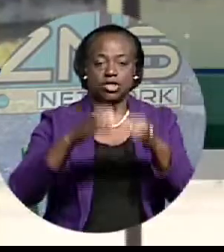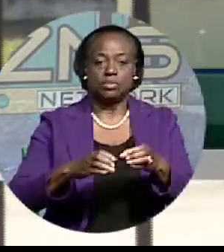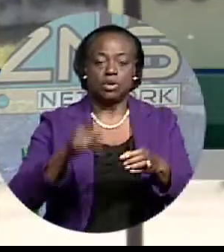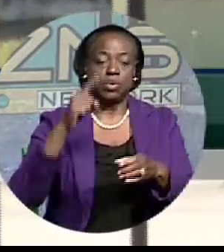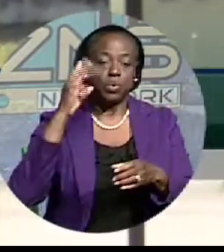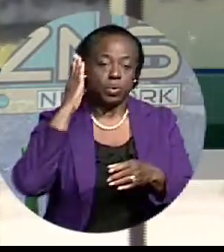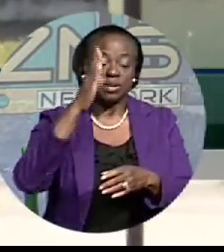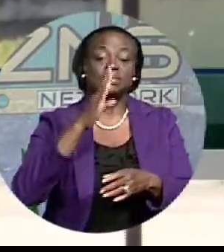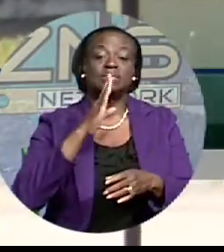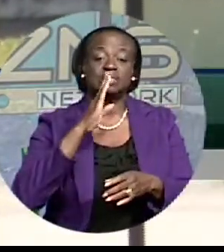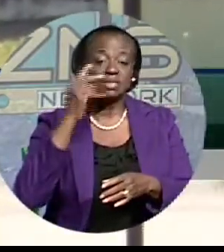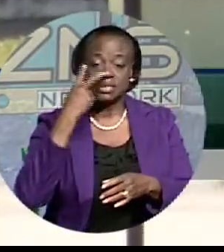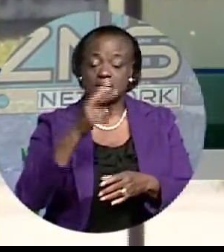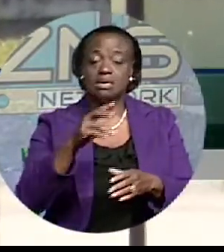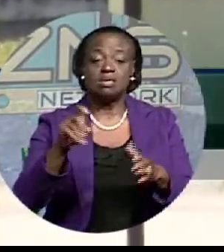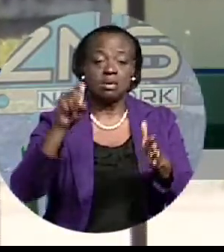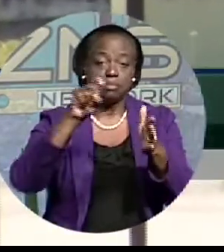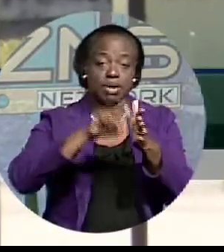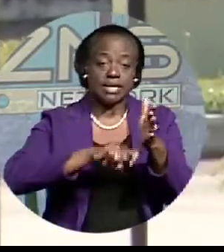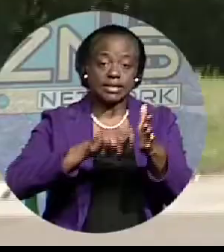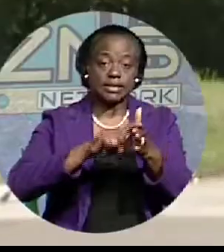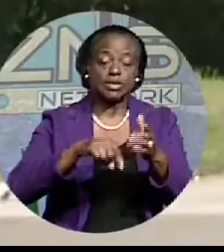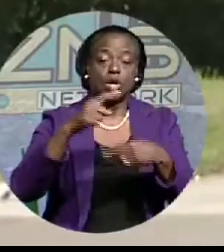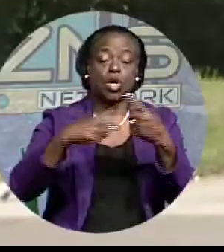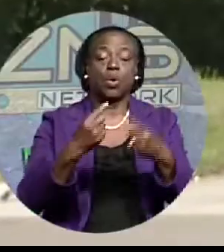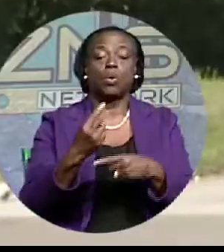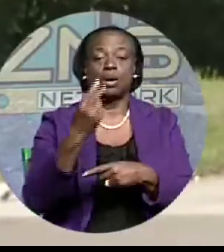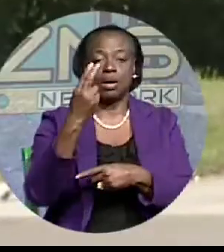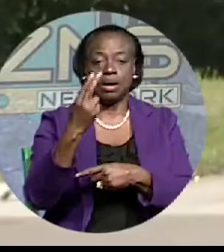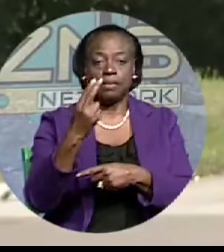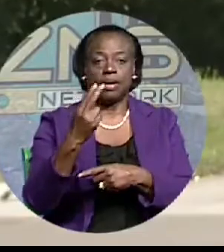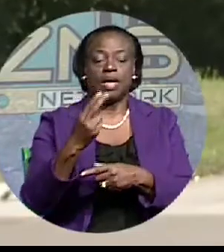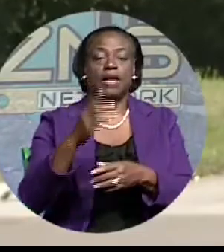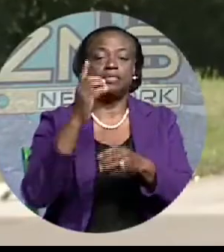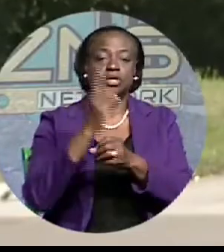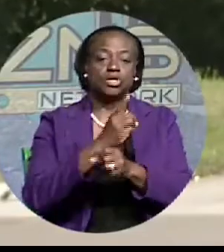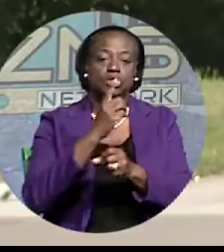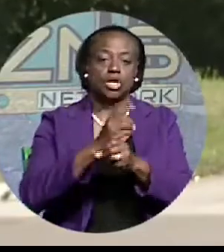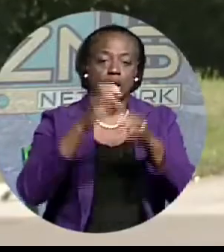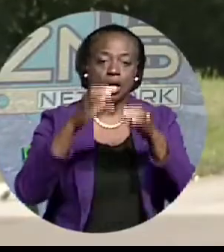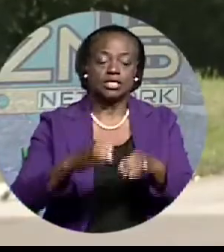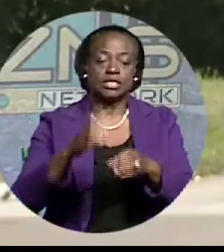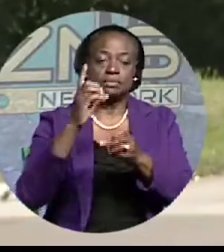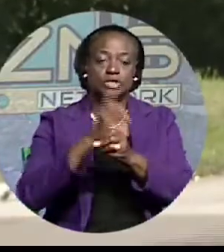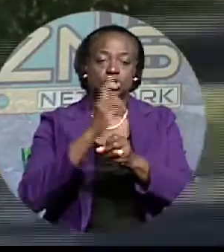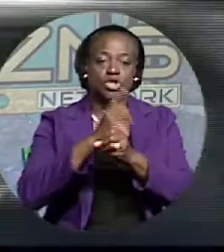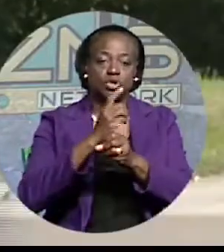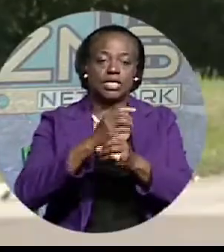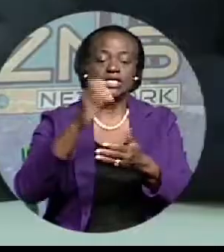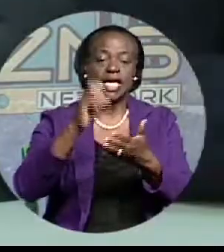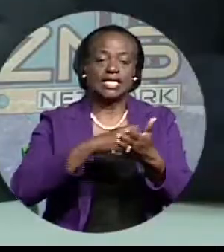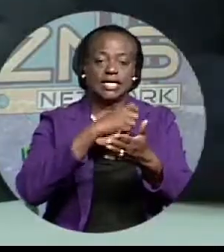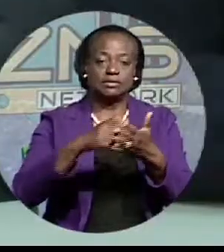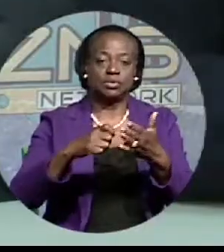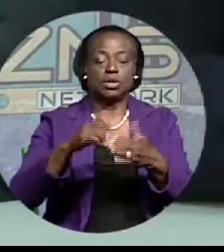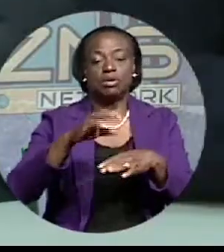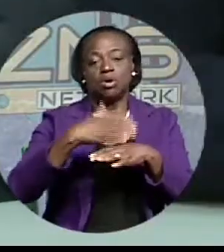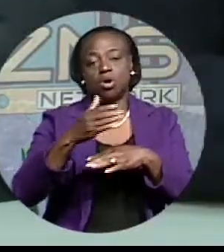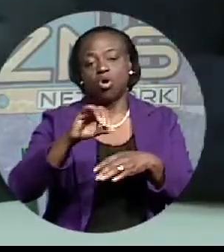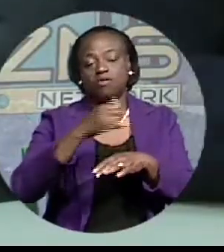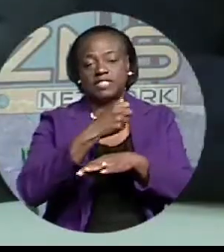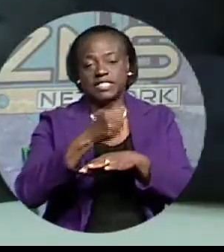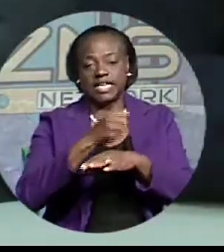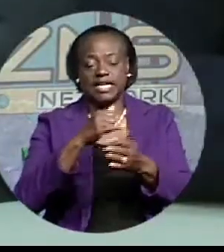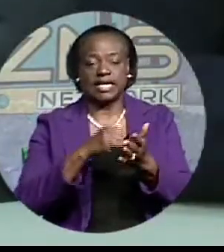up, but a significant reduction in the custom duties exemptions for the most part should offset those increases. Since his